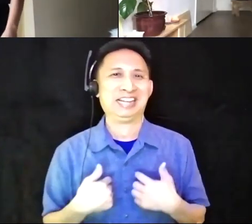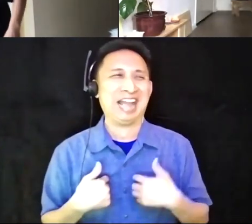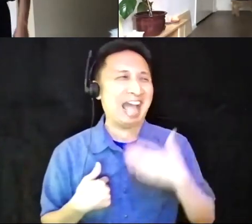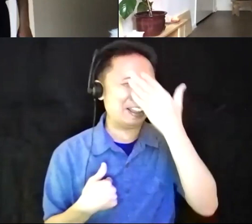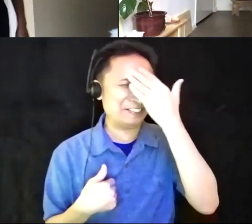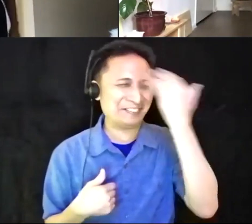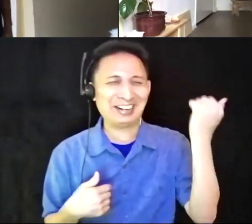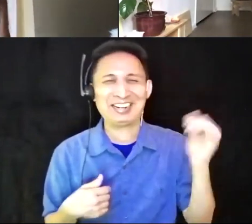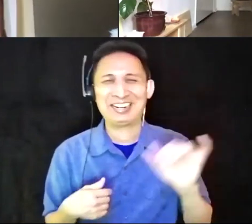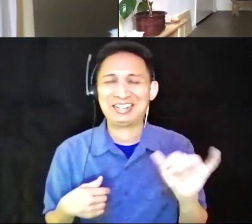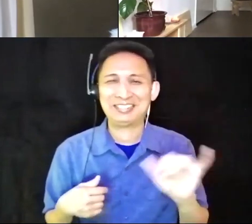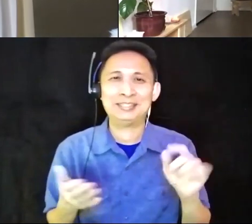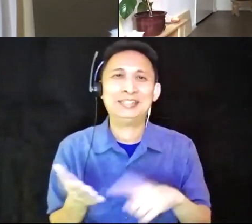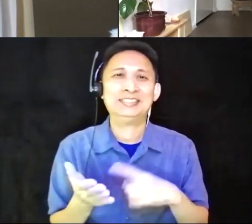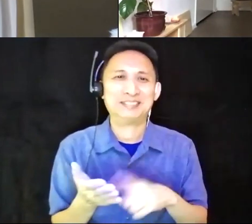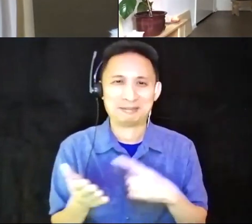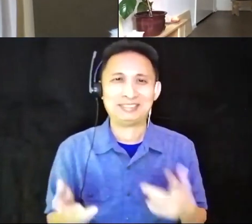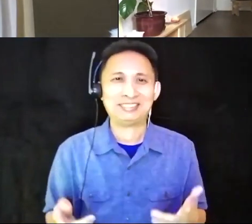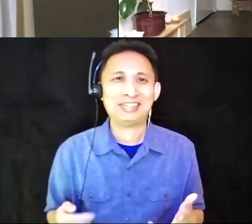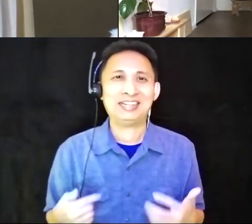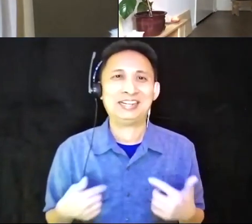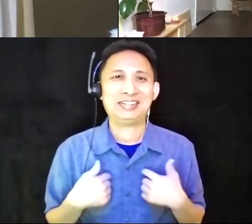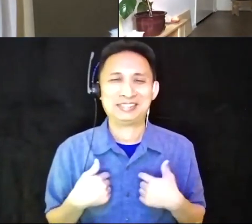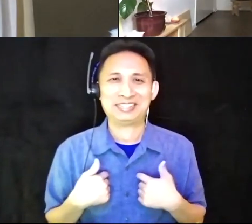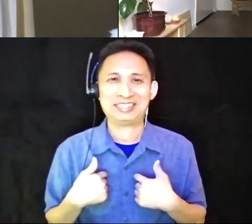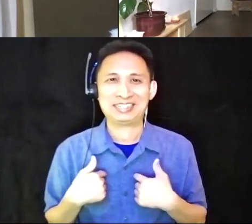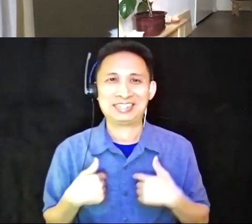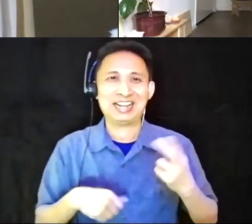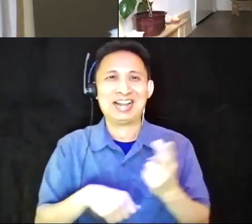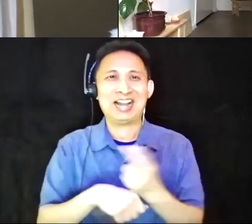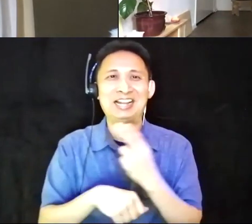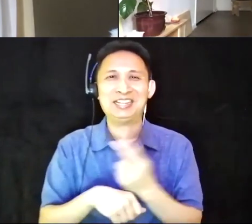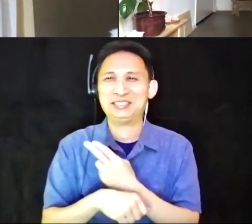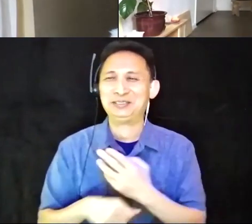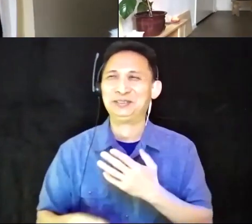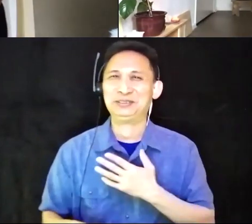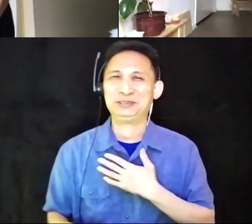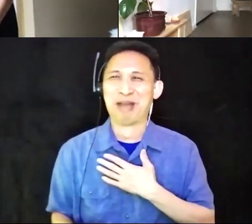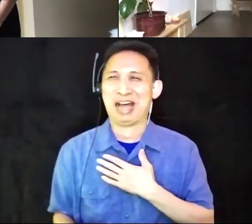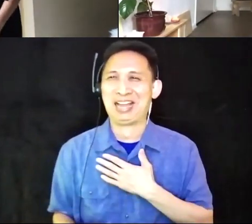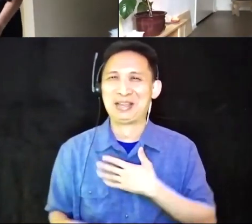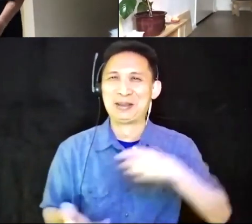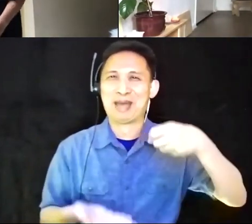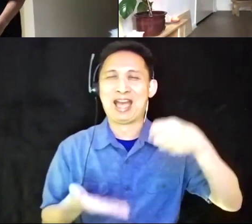but I'm gonna blow my nose in my organic supermarket tote bag.